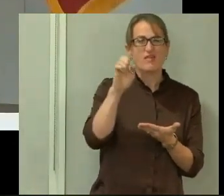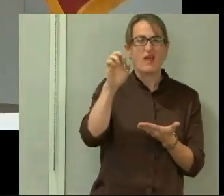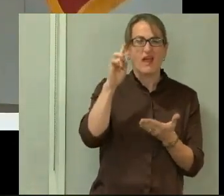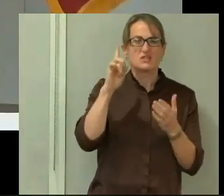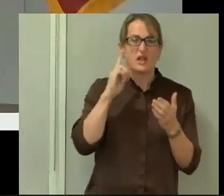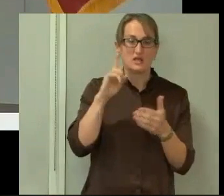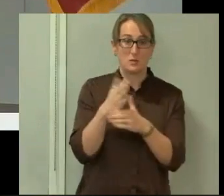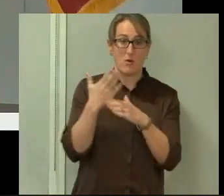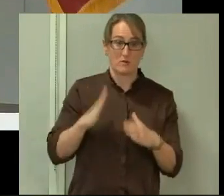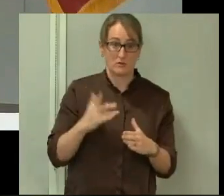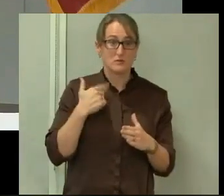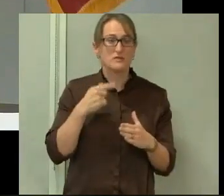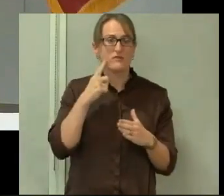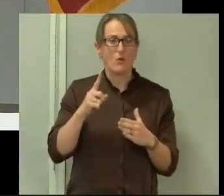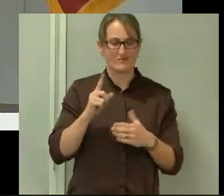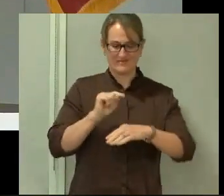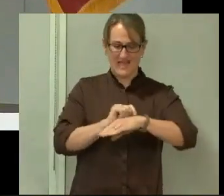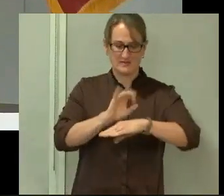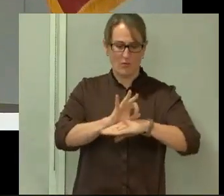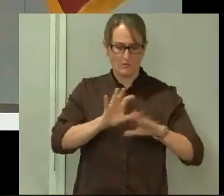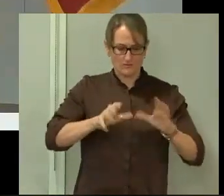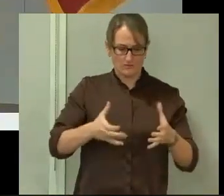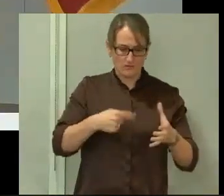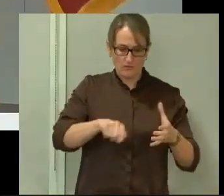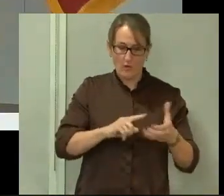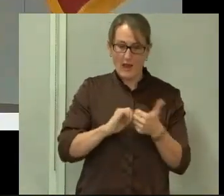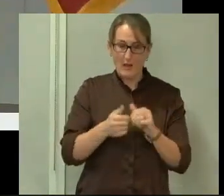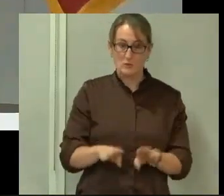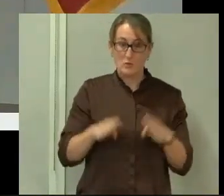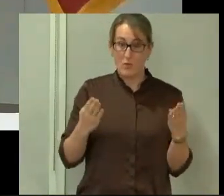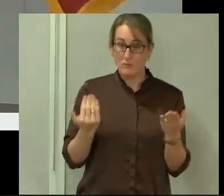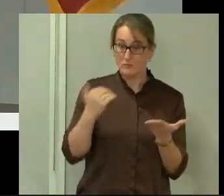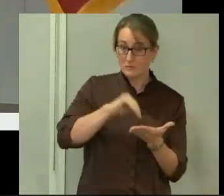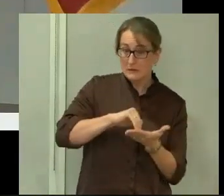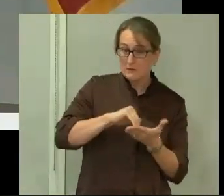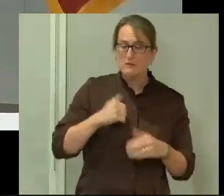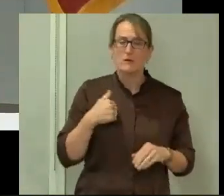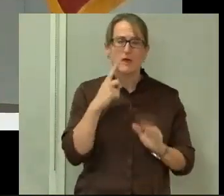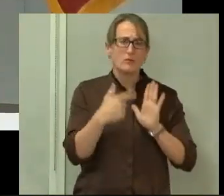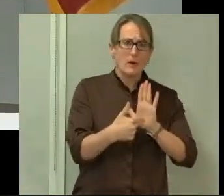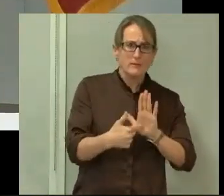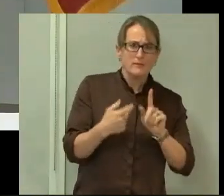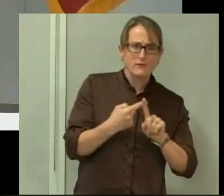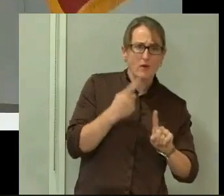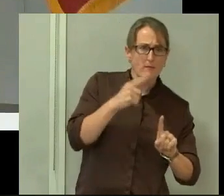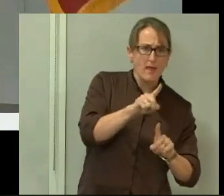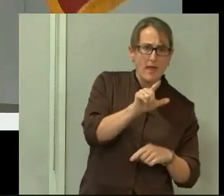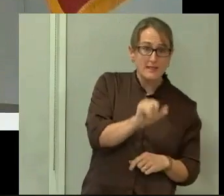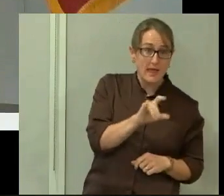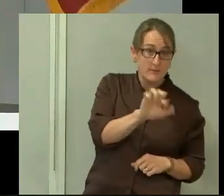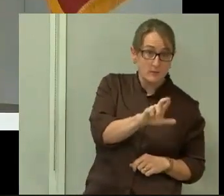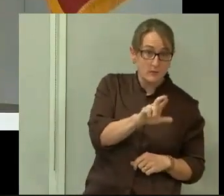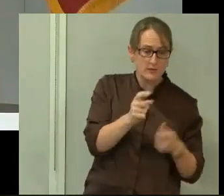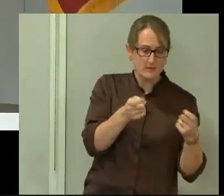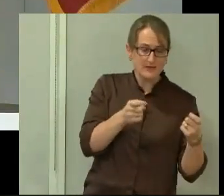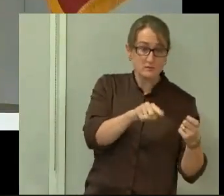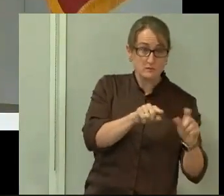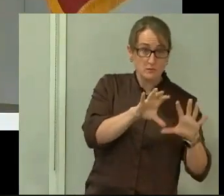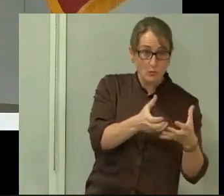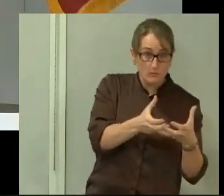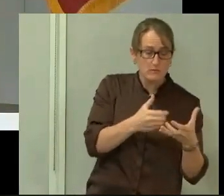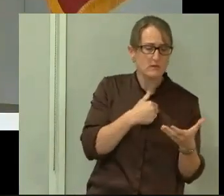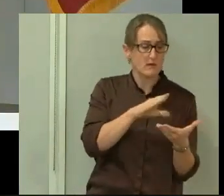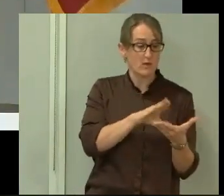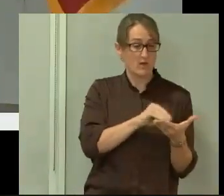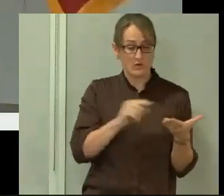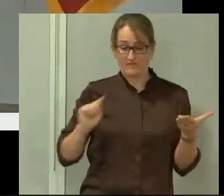our reopening task force, and we have representatives from our labor and management groups as part of that group. And we've learned from our task